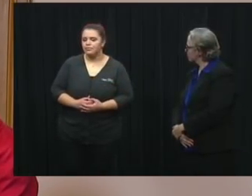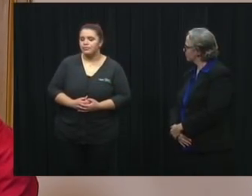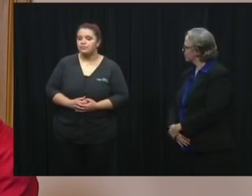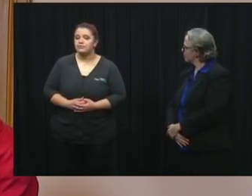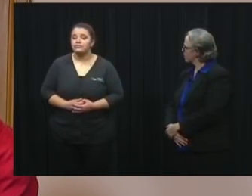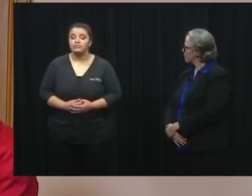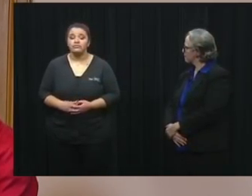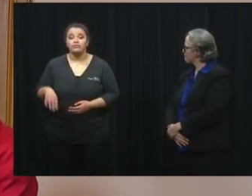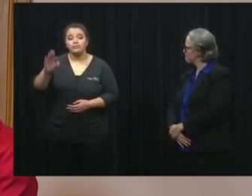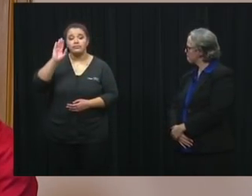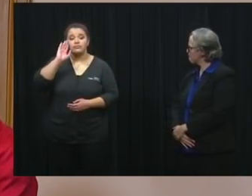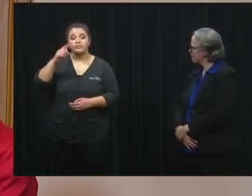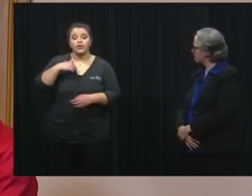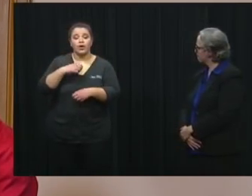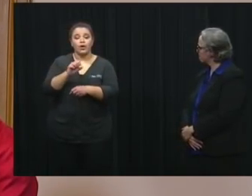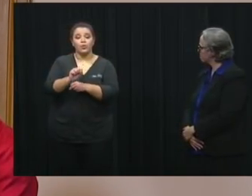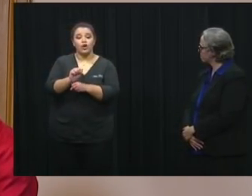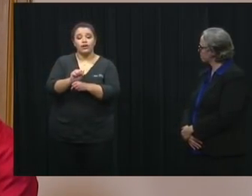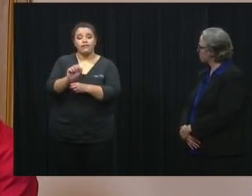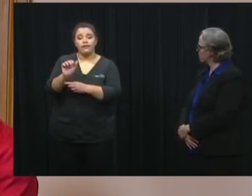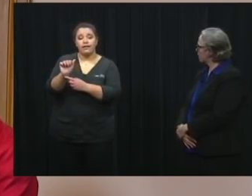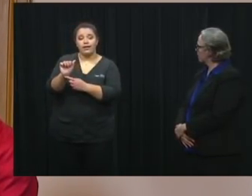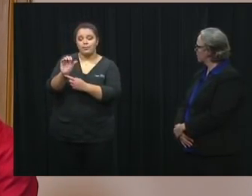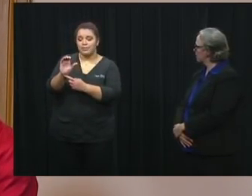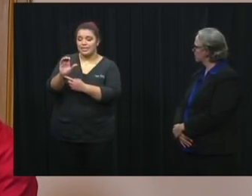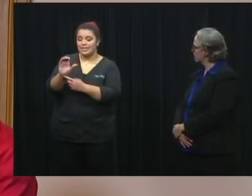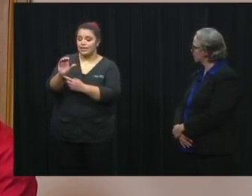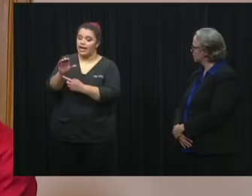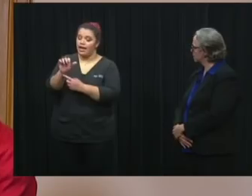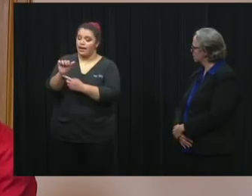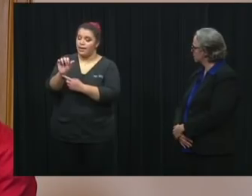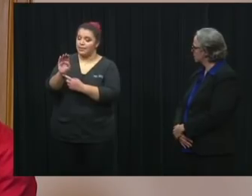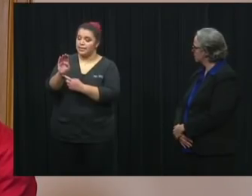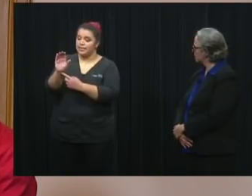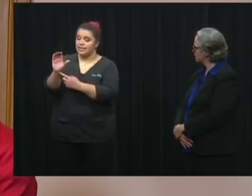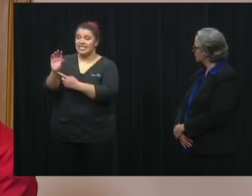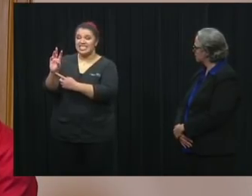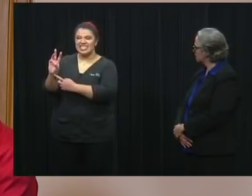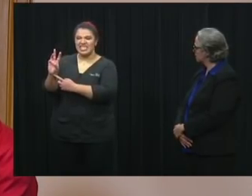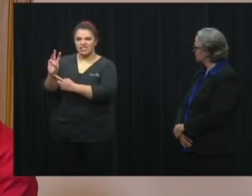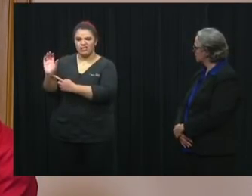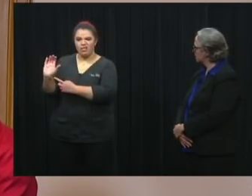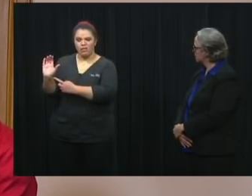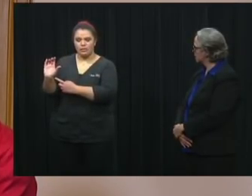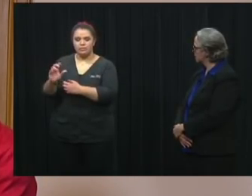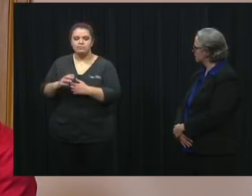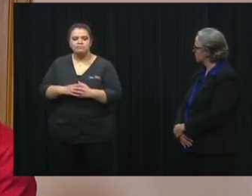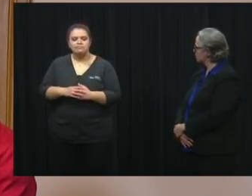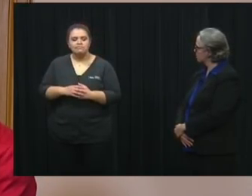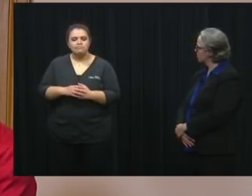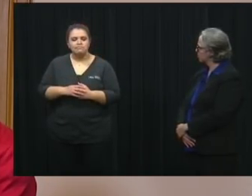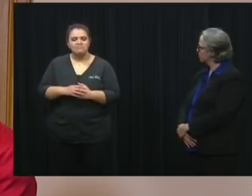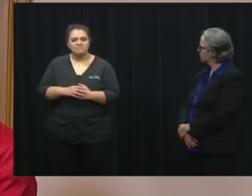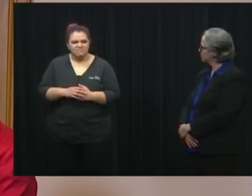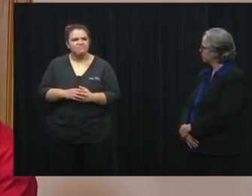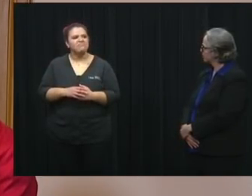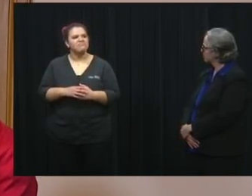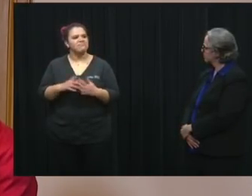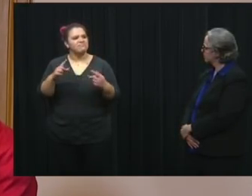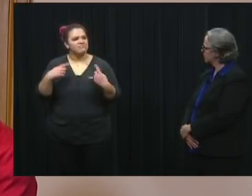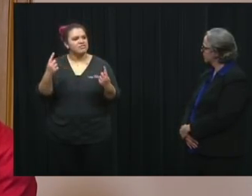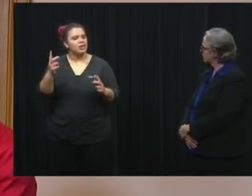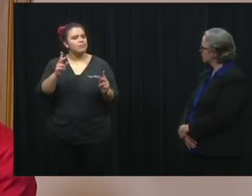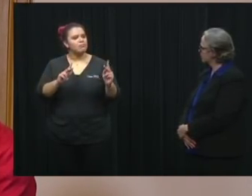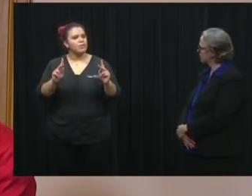Tom Bosco with ABC6 here in Columbus. Is there any thought being given, or is there any relief available for people who are